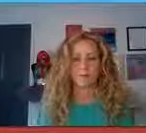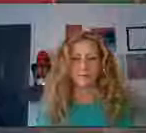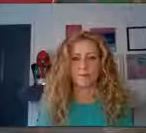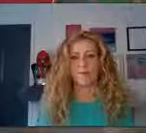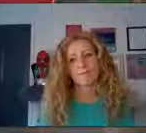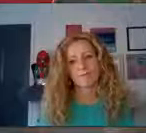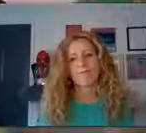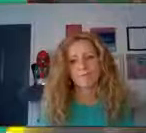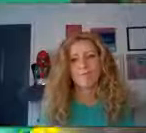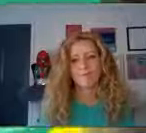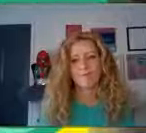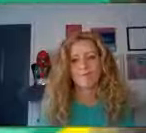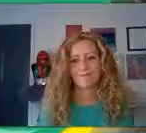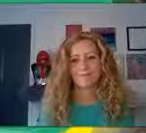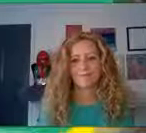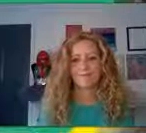me.